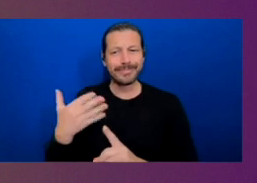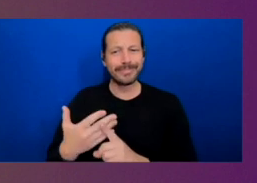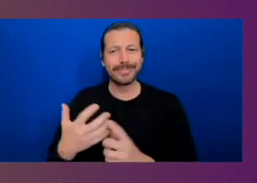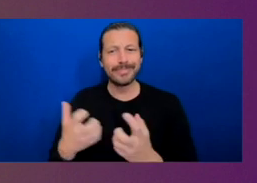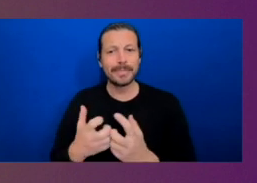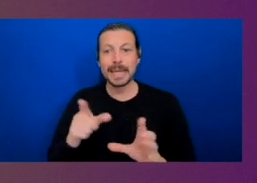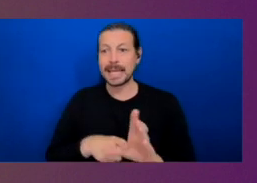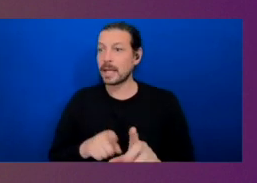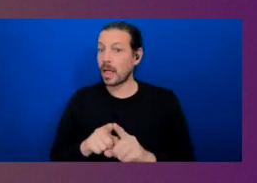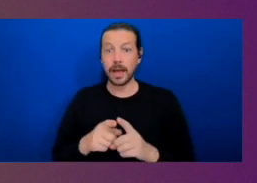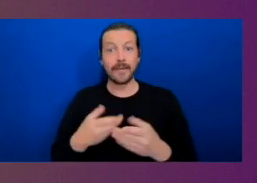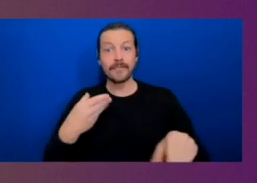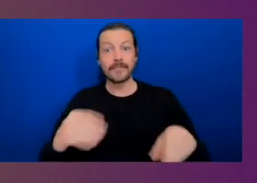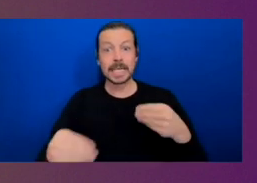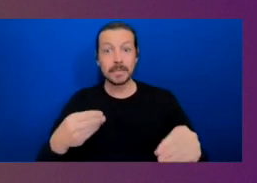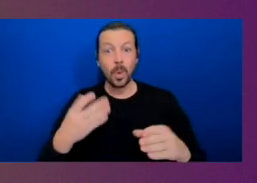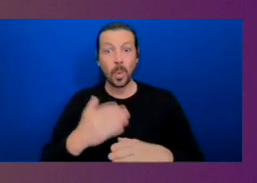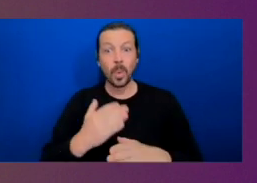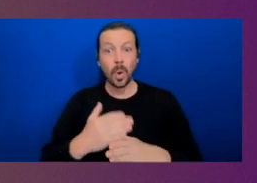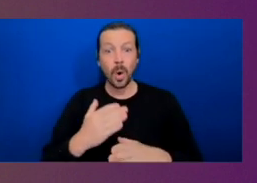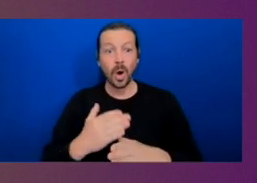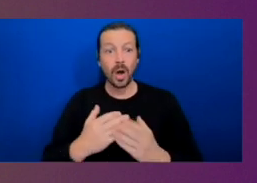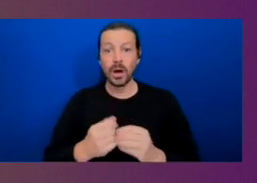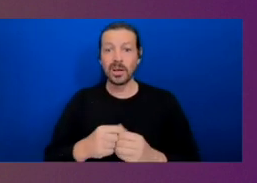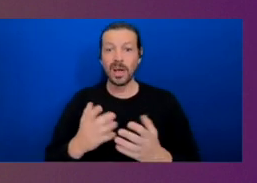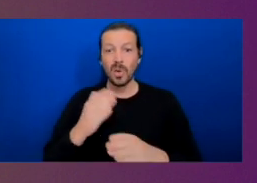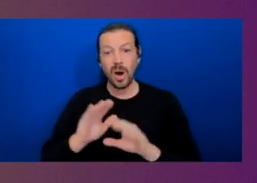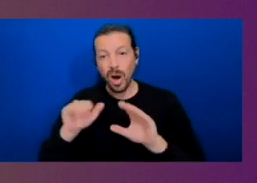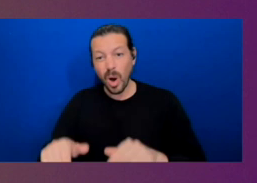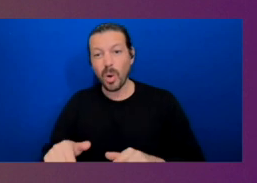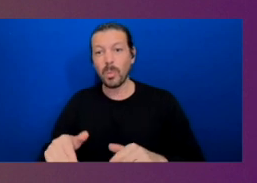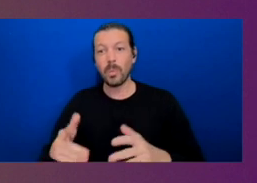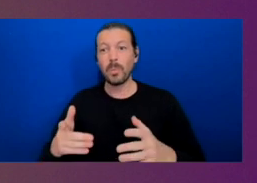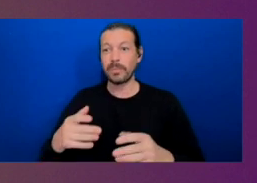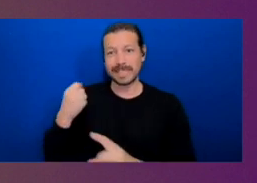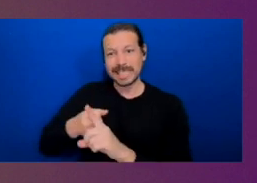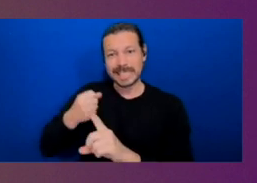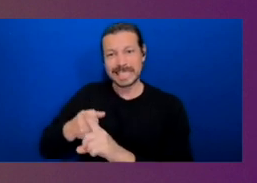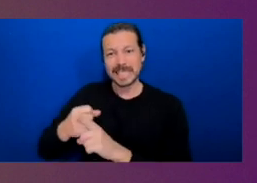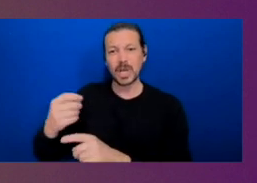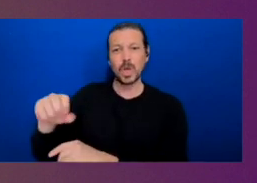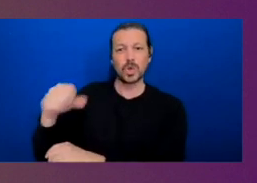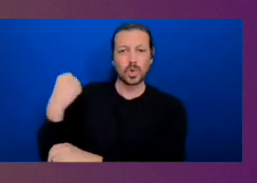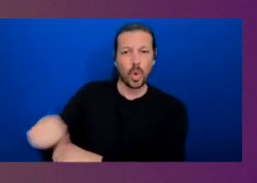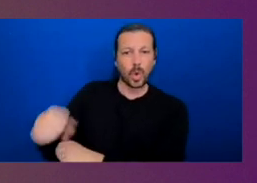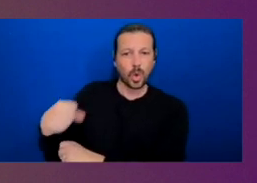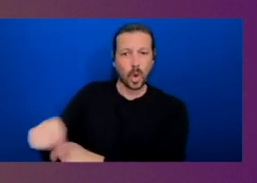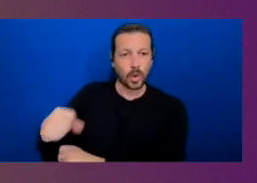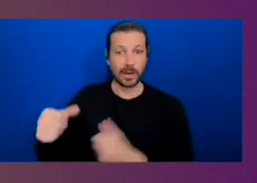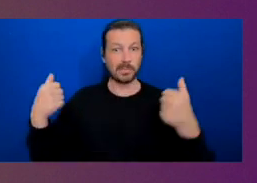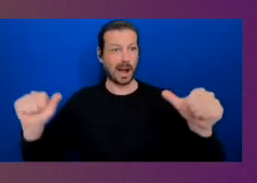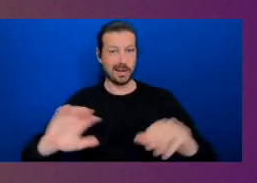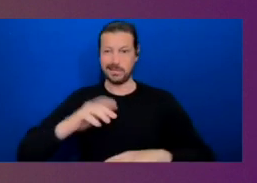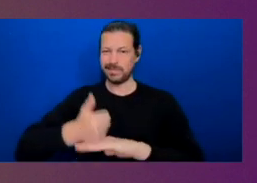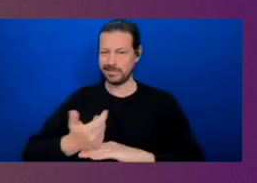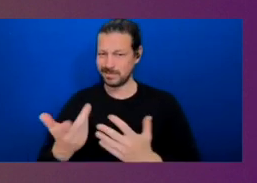been, brought in literally at the drop of a hat in some instances. Are there opportunities here to build